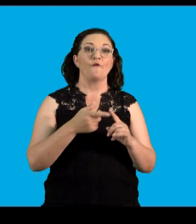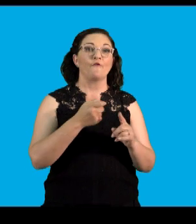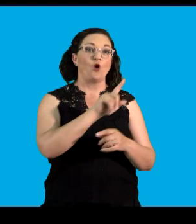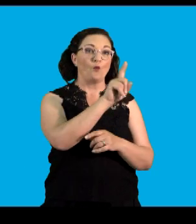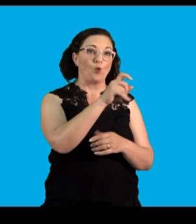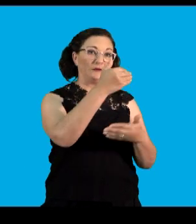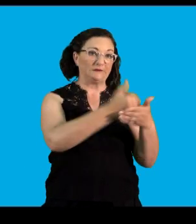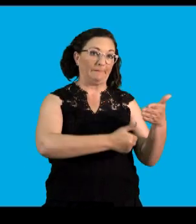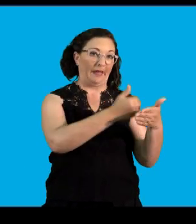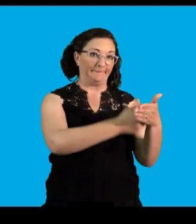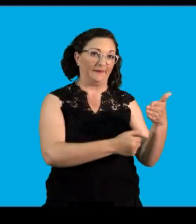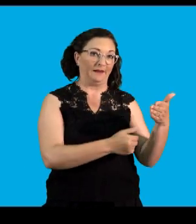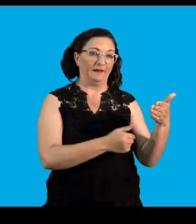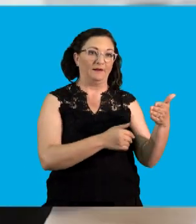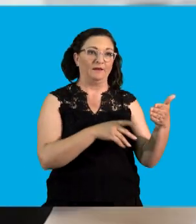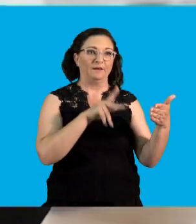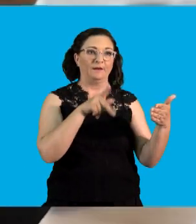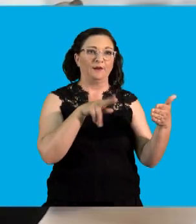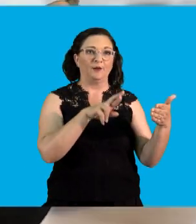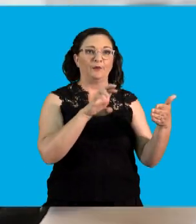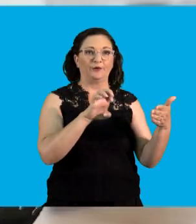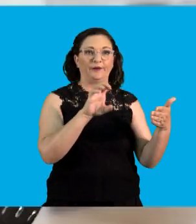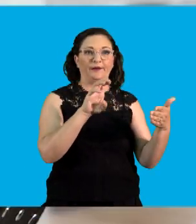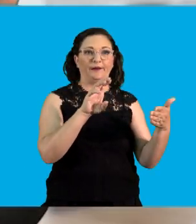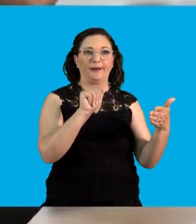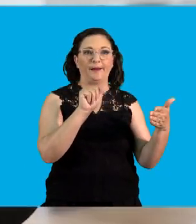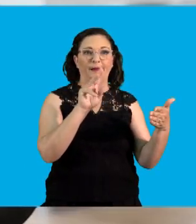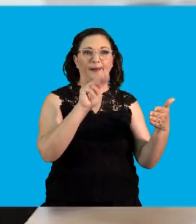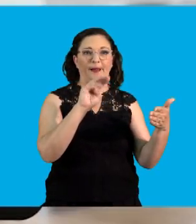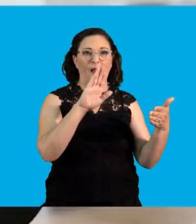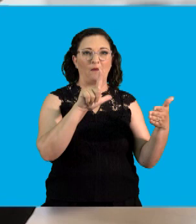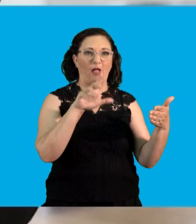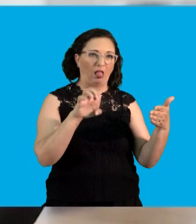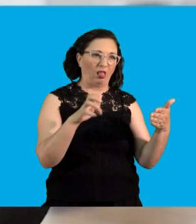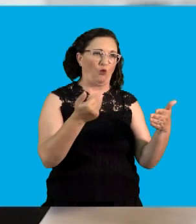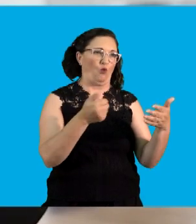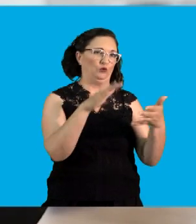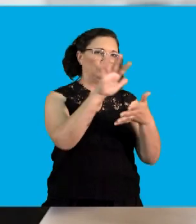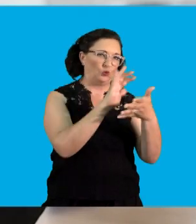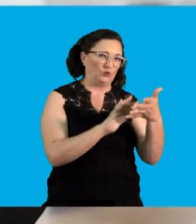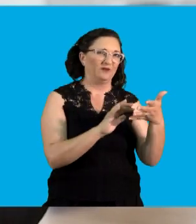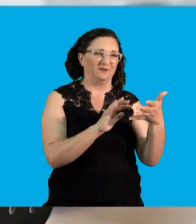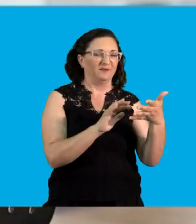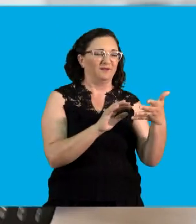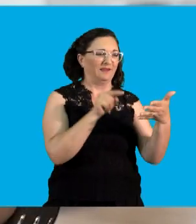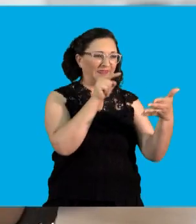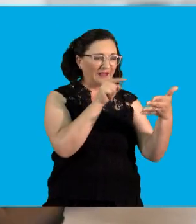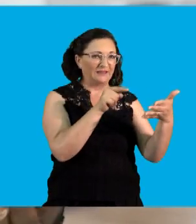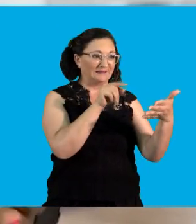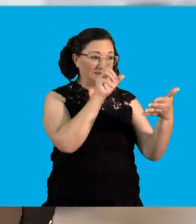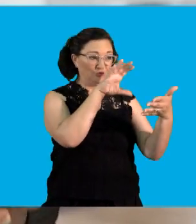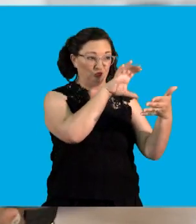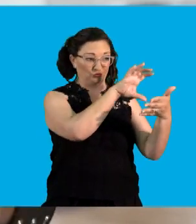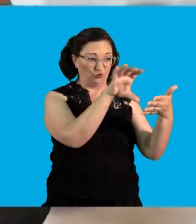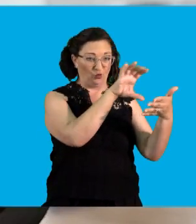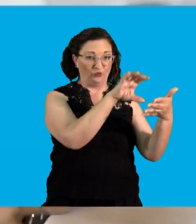do your essay, you will have something like a preamble. Some might call it maybe a scenario, but it's a preamble. So you need to refrain from